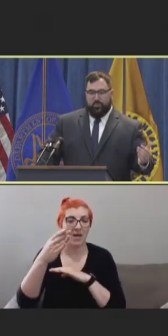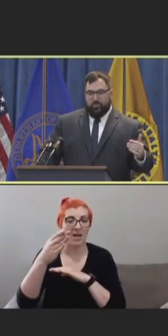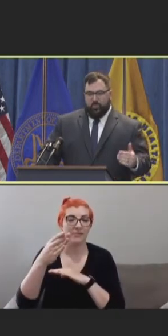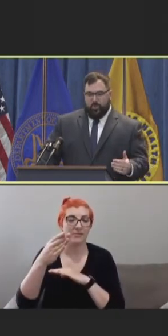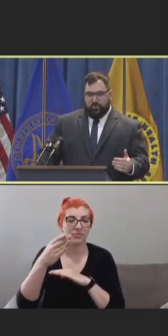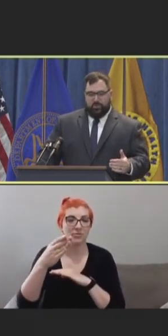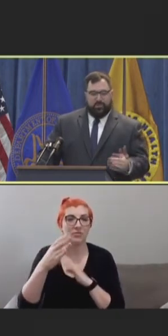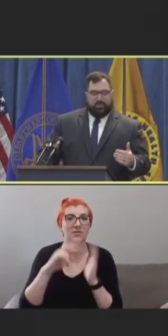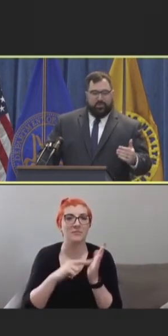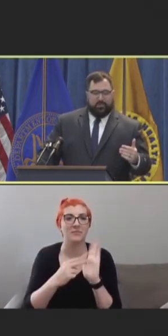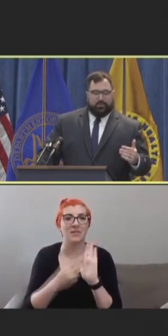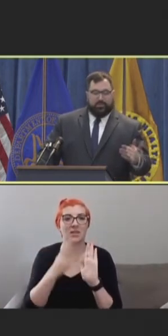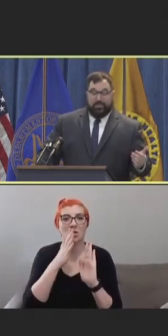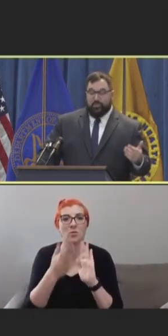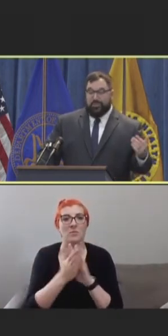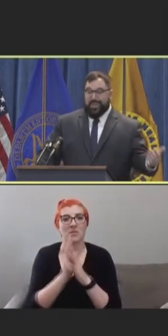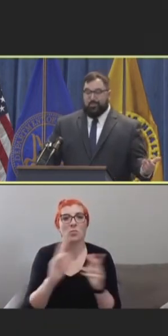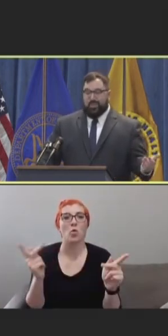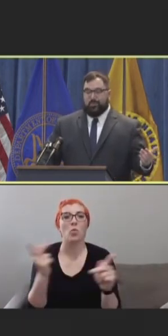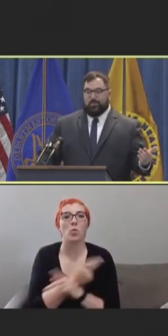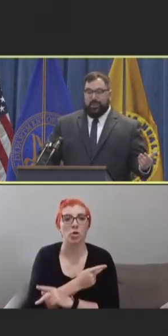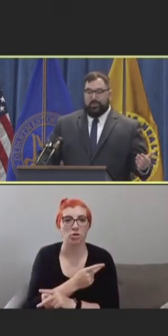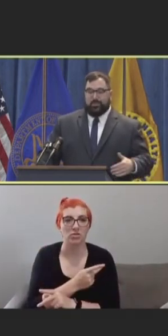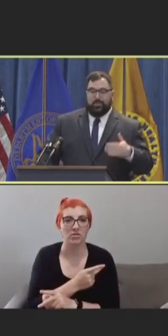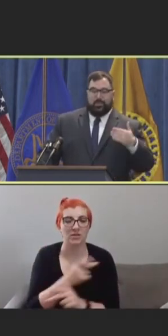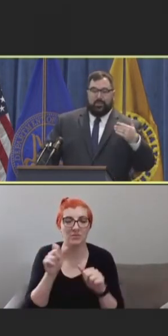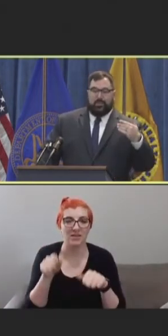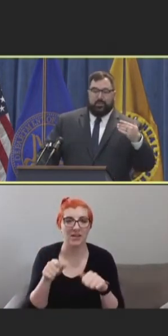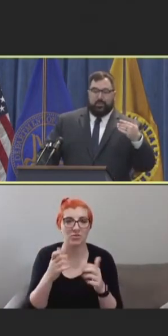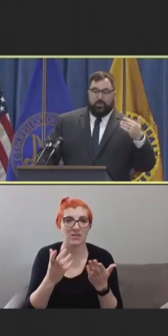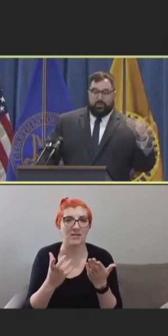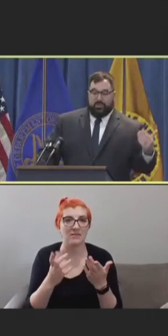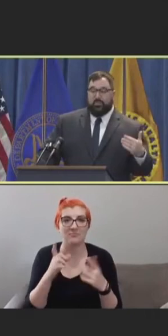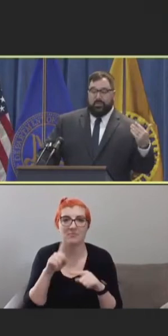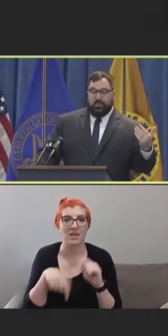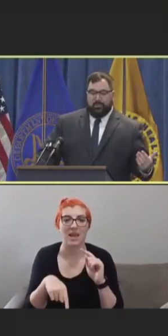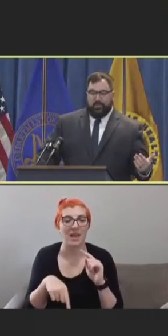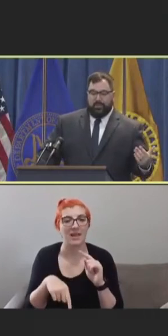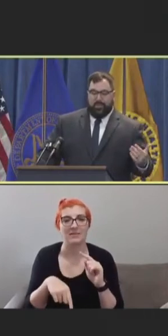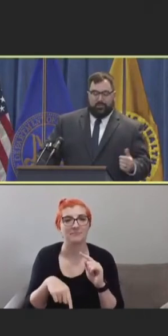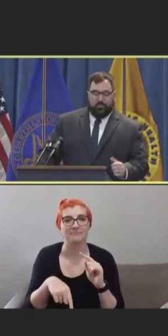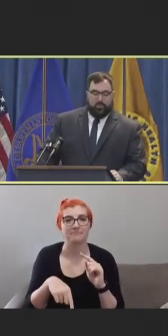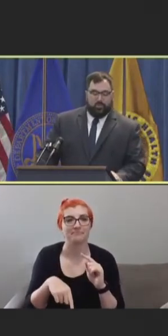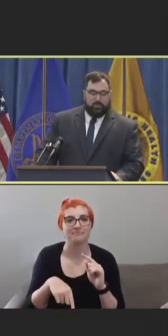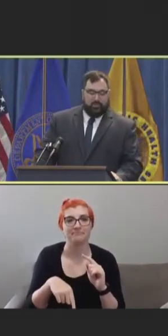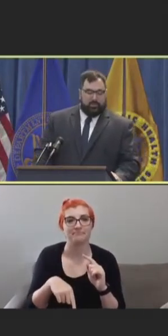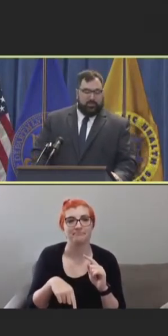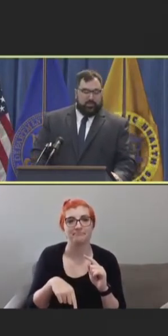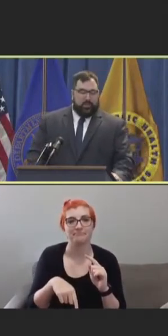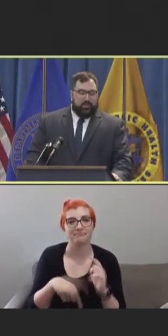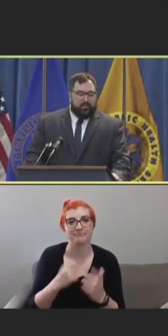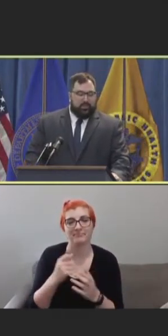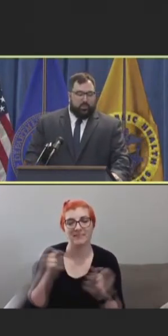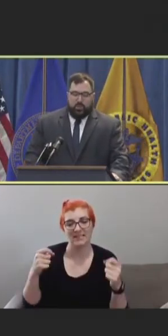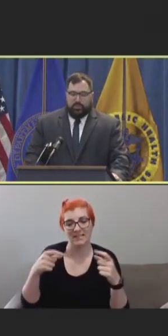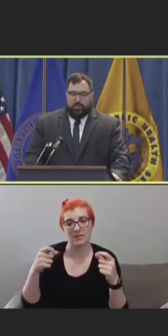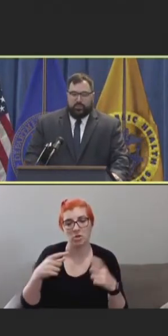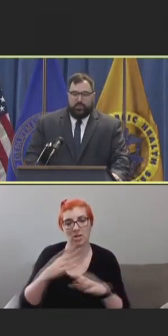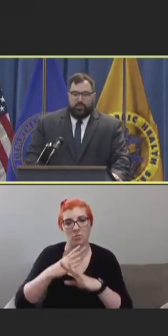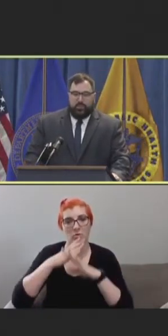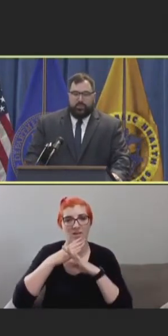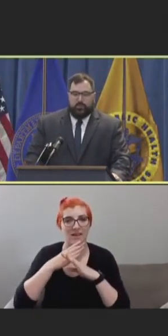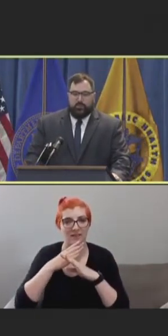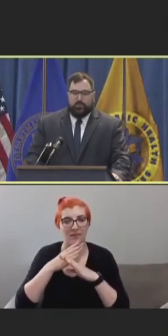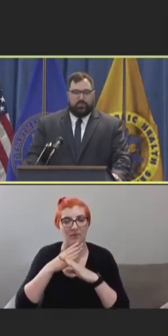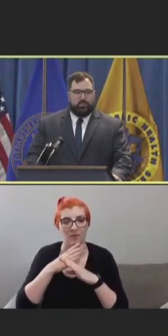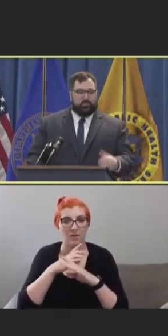grow worse and potentially not be able to mount or stimulate a protective immune response. And then the worst case